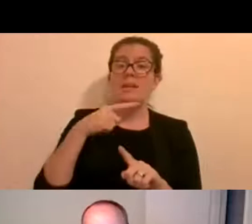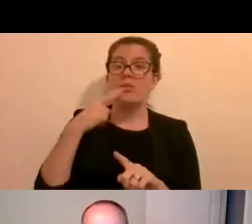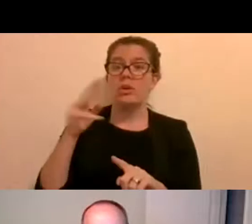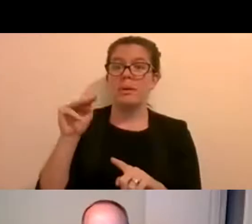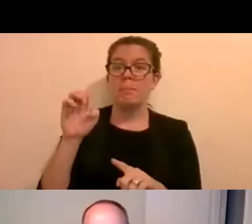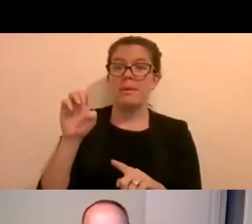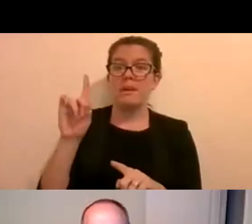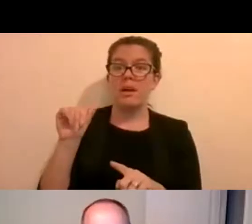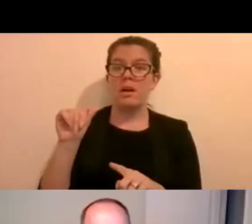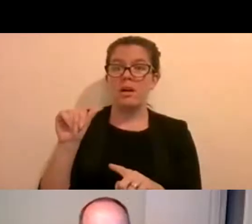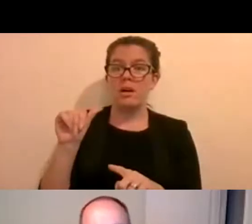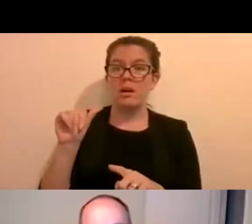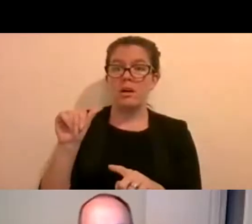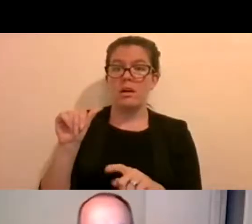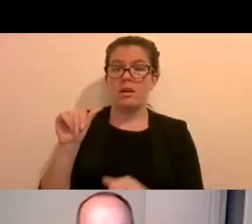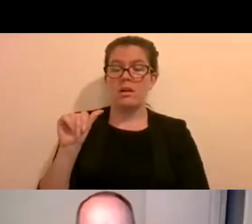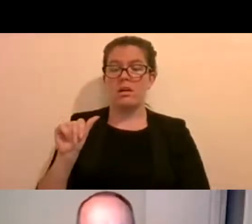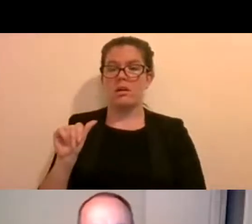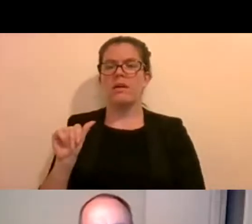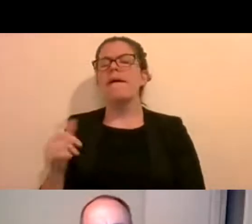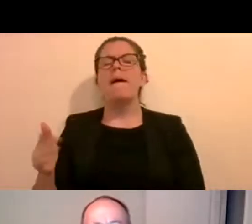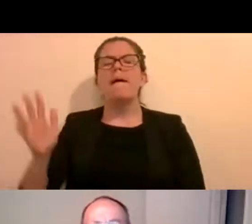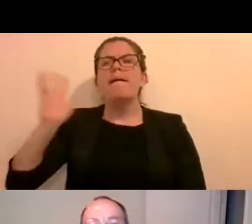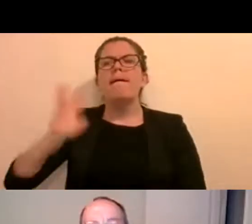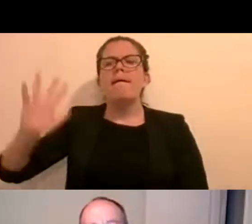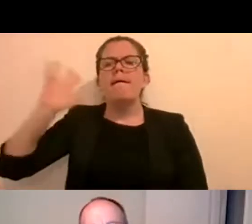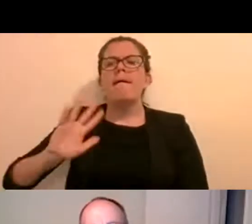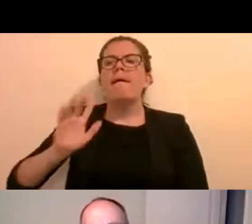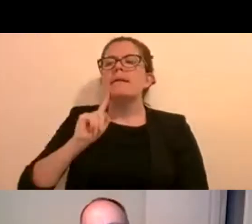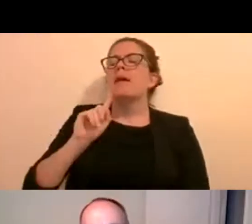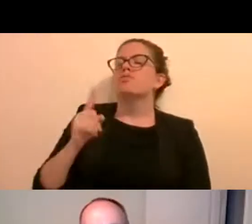it was always like they were just observers and all, but more and